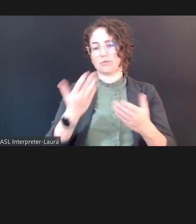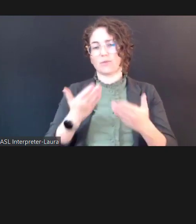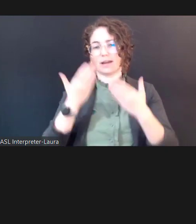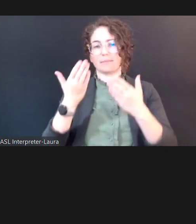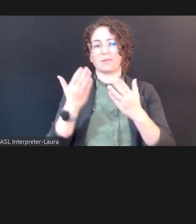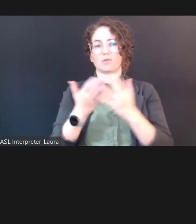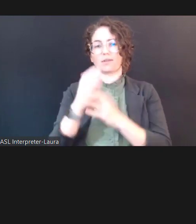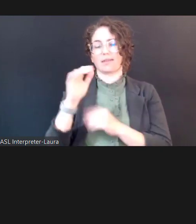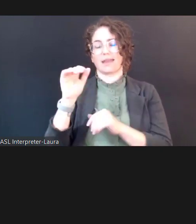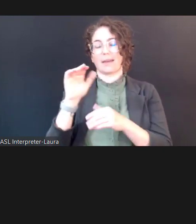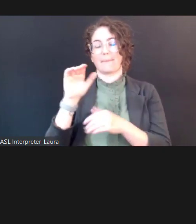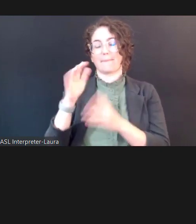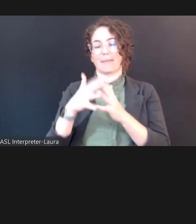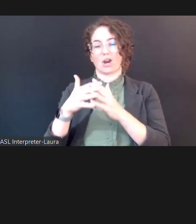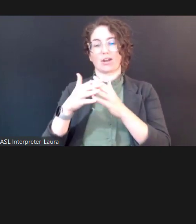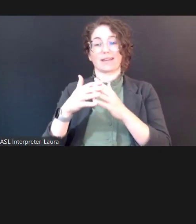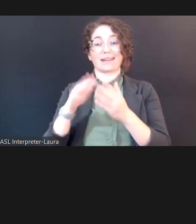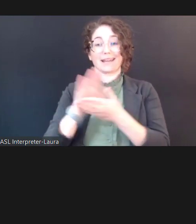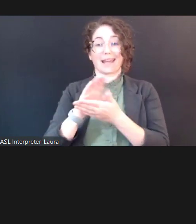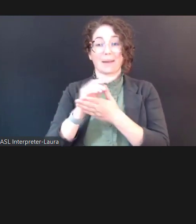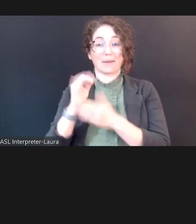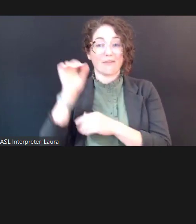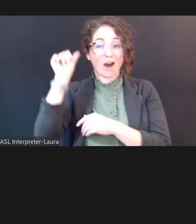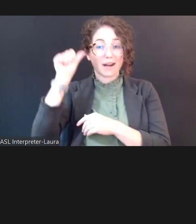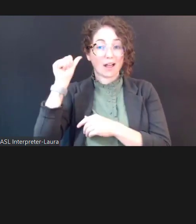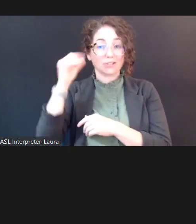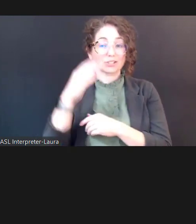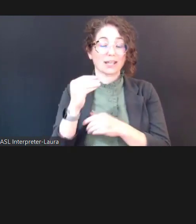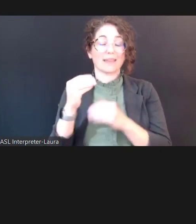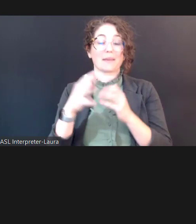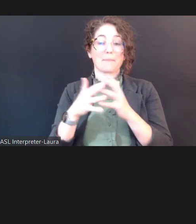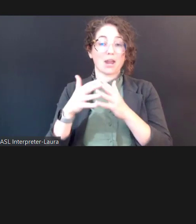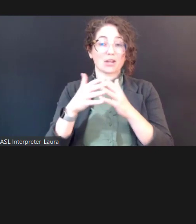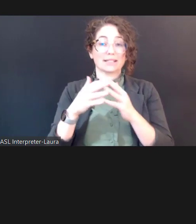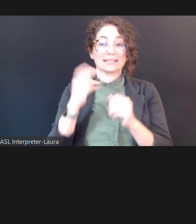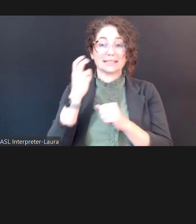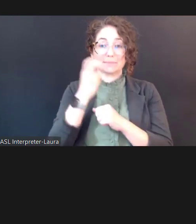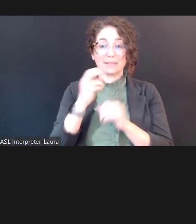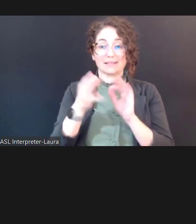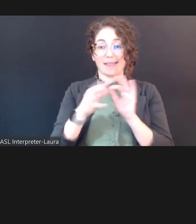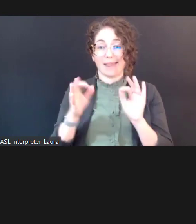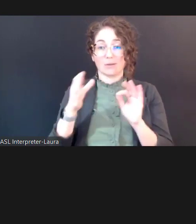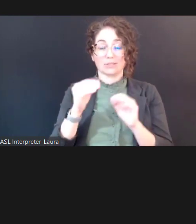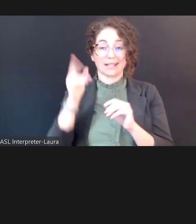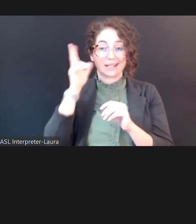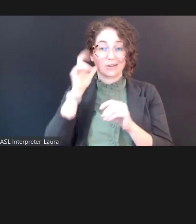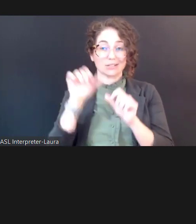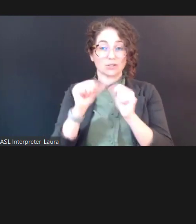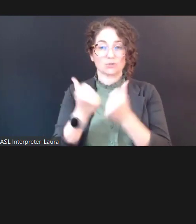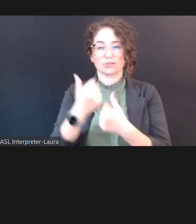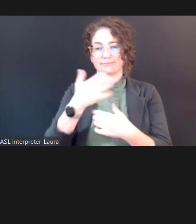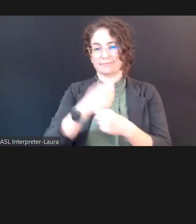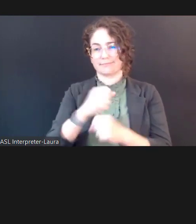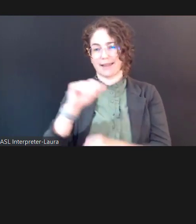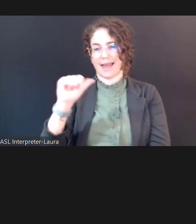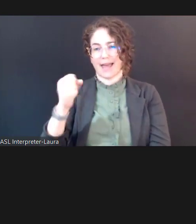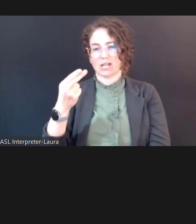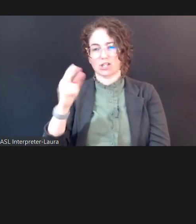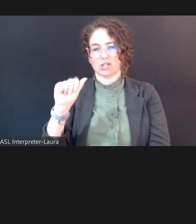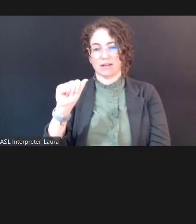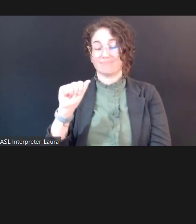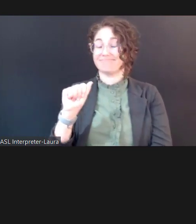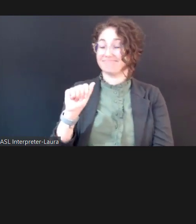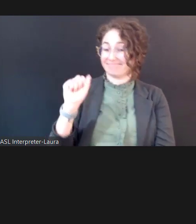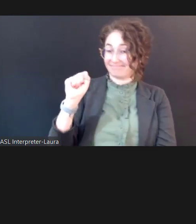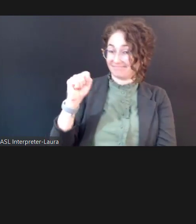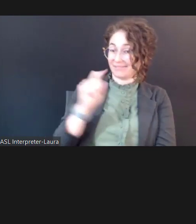American Academy of Audiology and the American Speech, Language, and Hearing Association, also known as ASHA. And, you know, that's